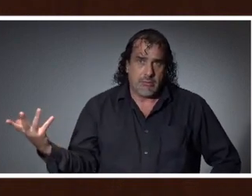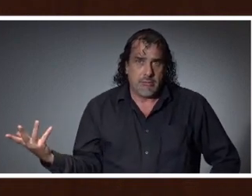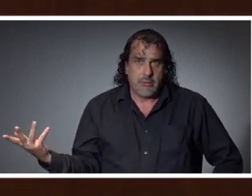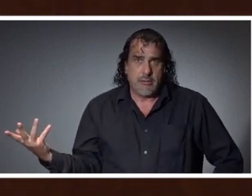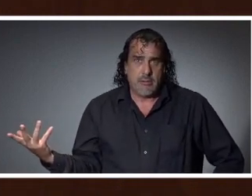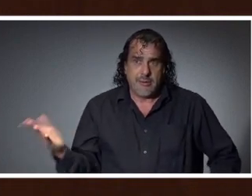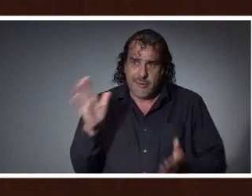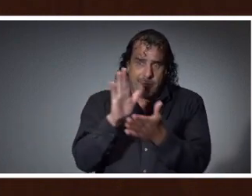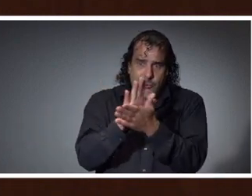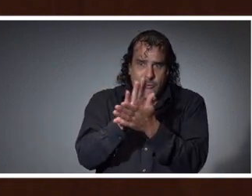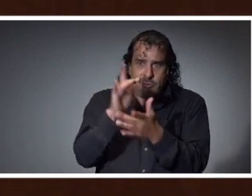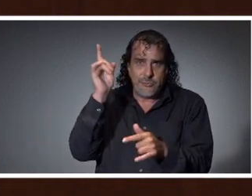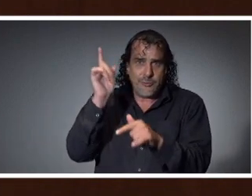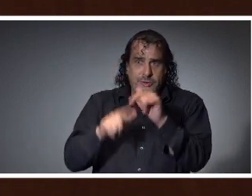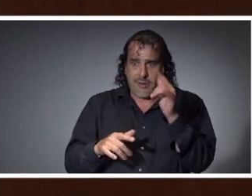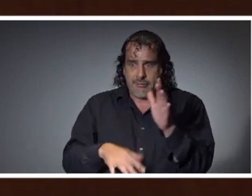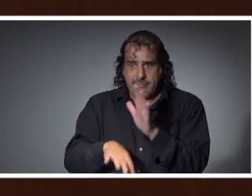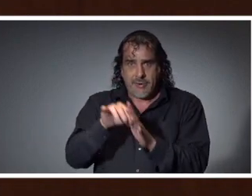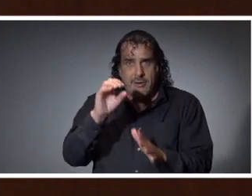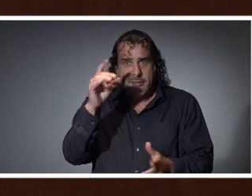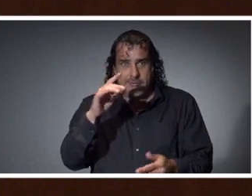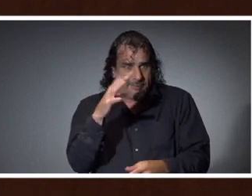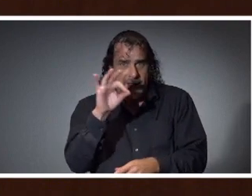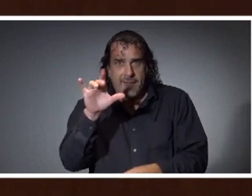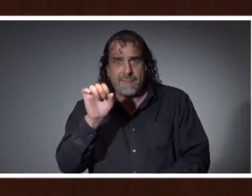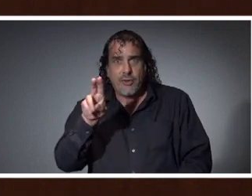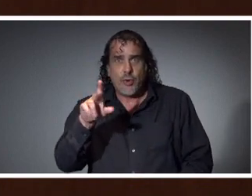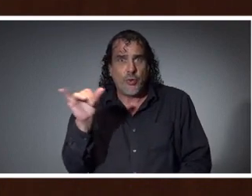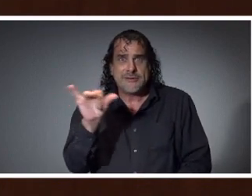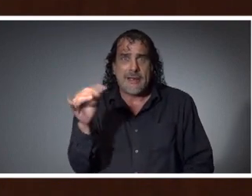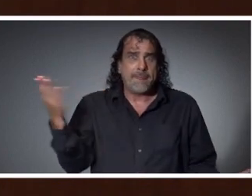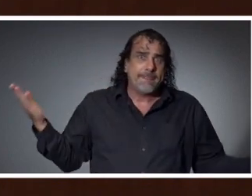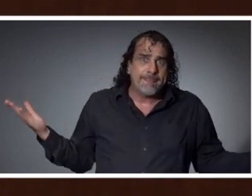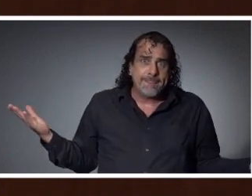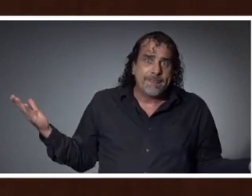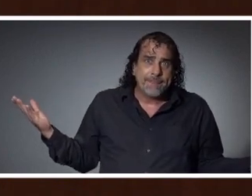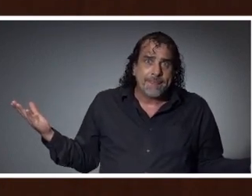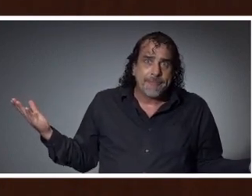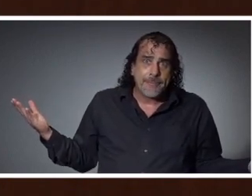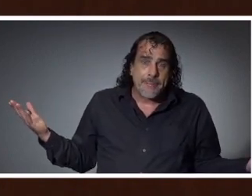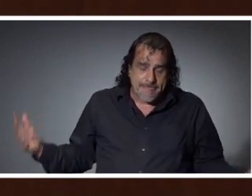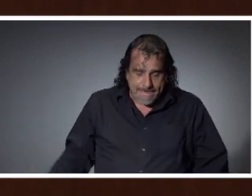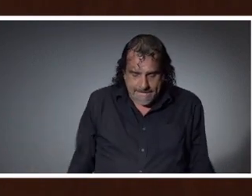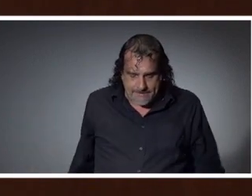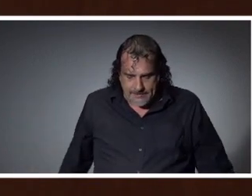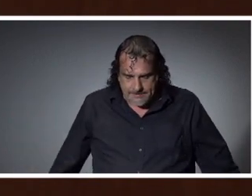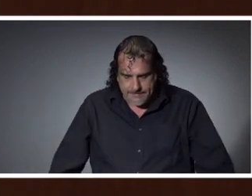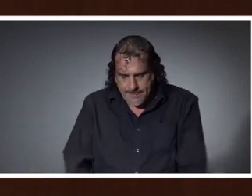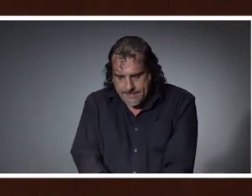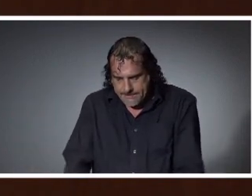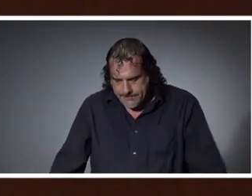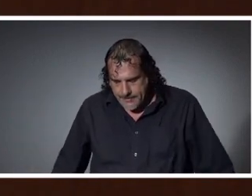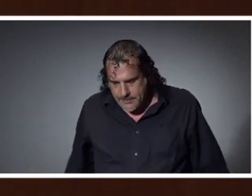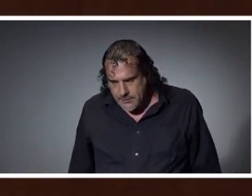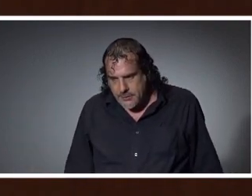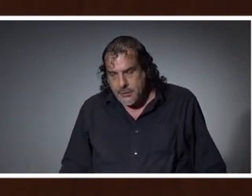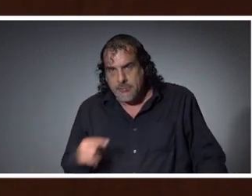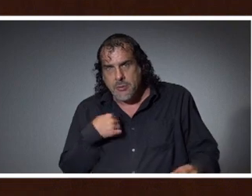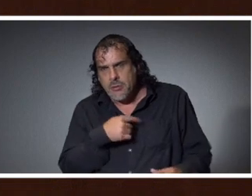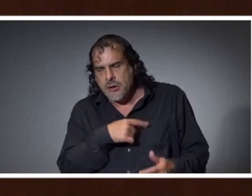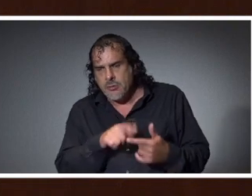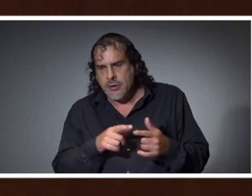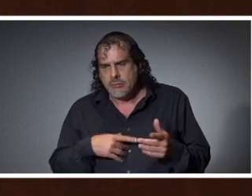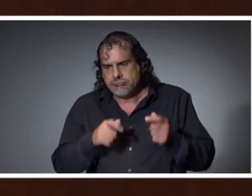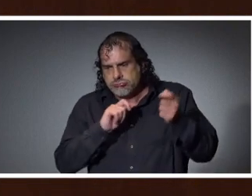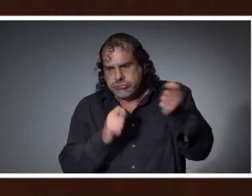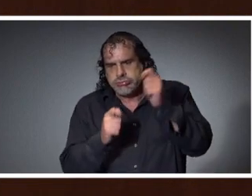know, gets the flu sometimes. And so it's just going to be out there. But we will continue to validate and improve our